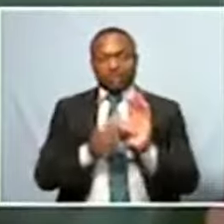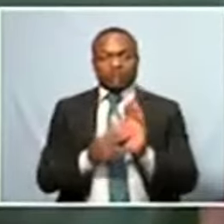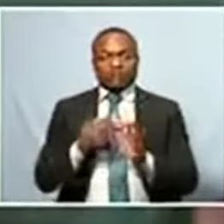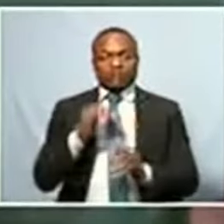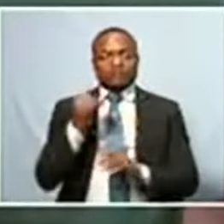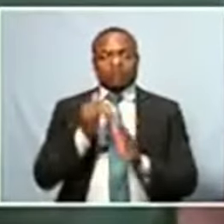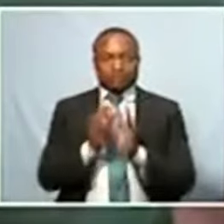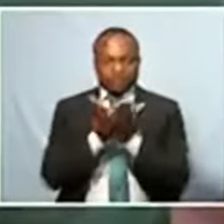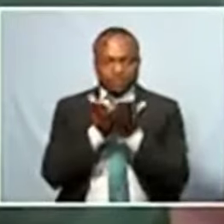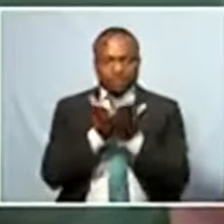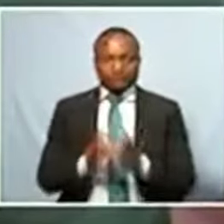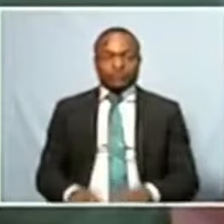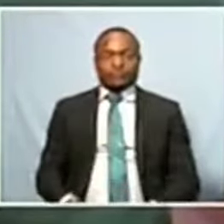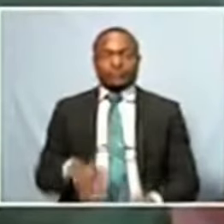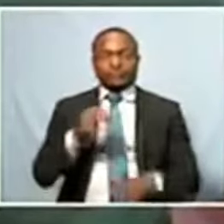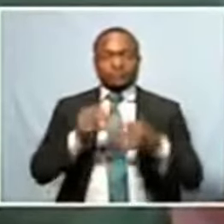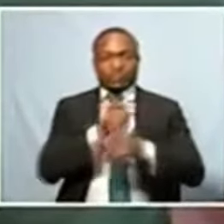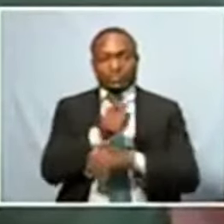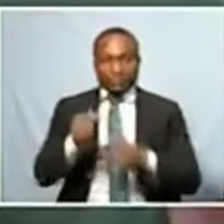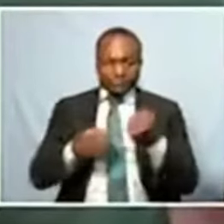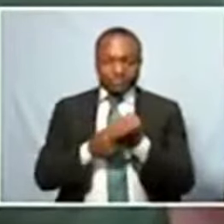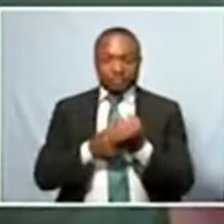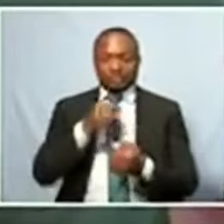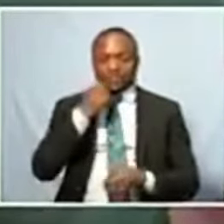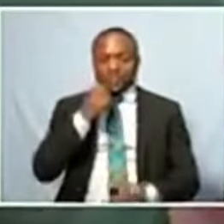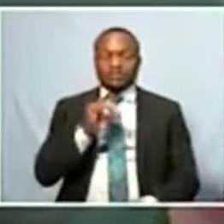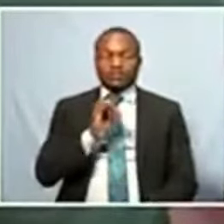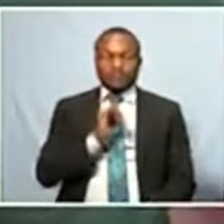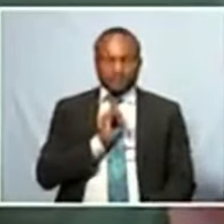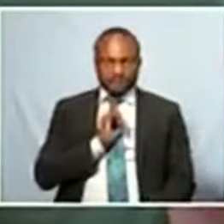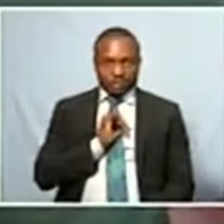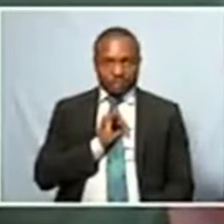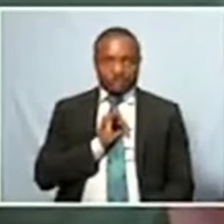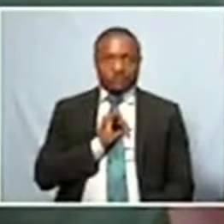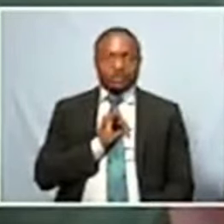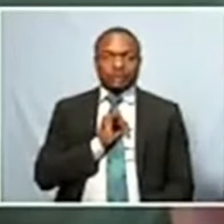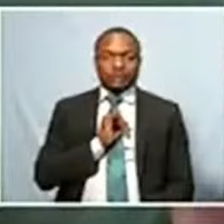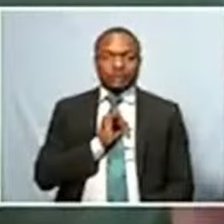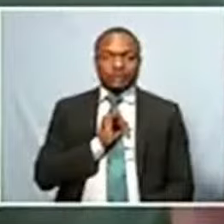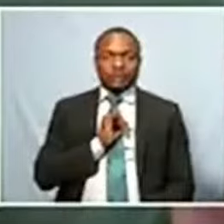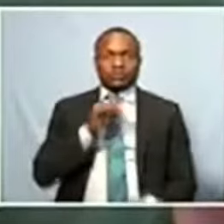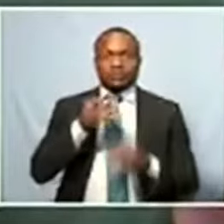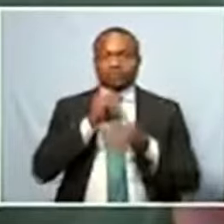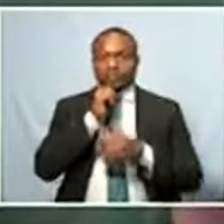in the Yellow Book. As many as of that opinion say aye.